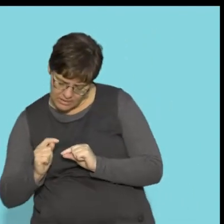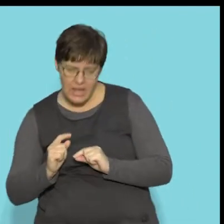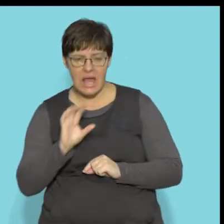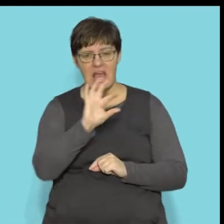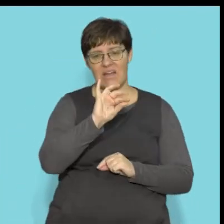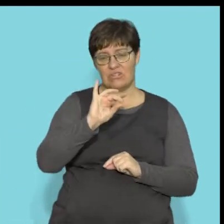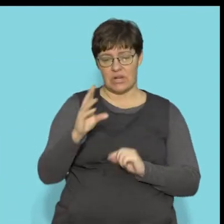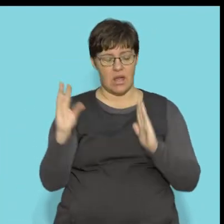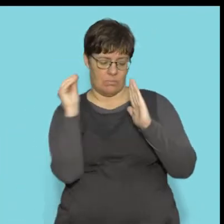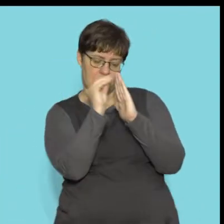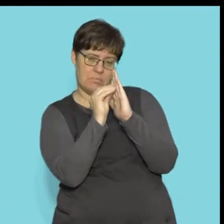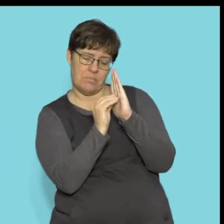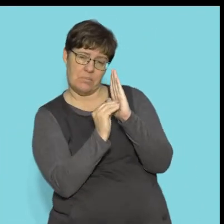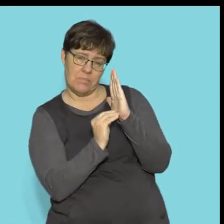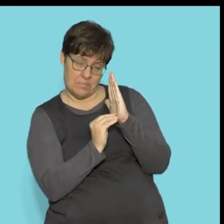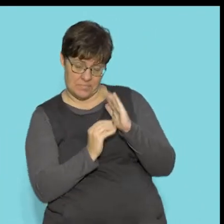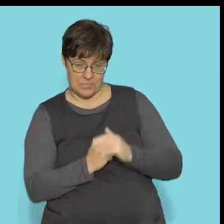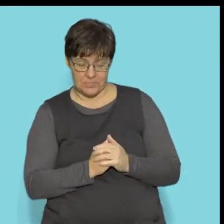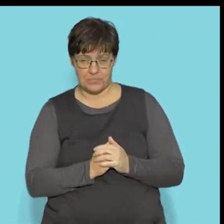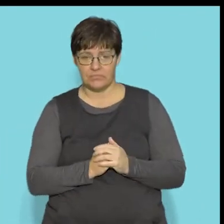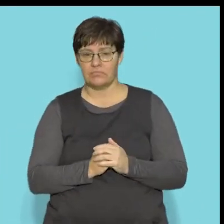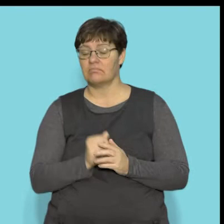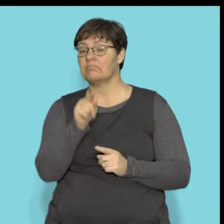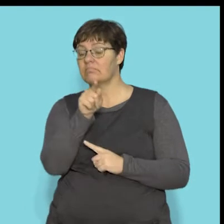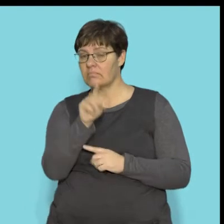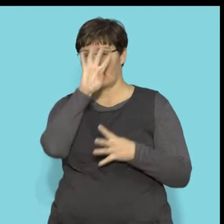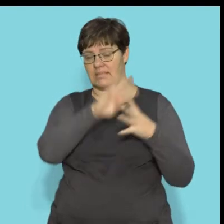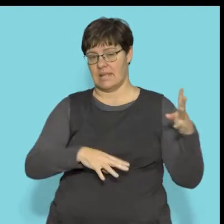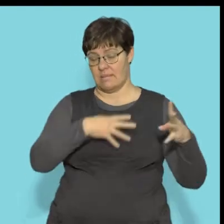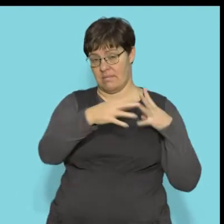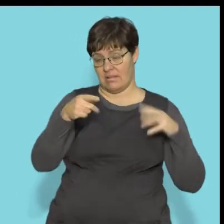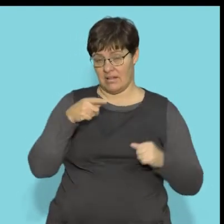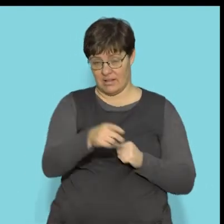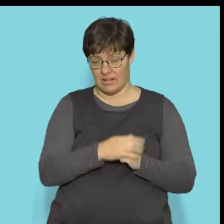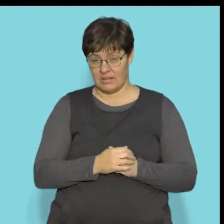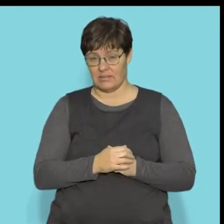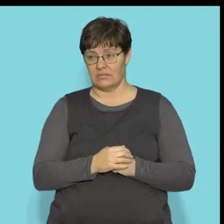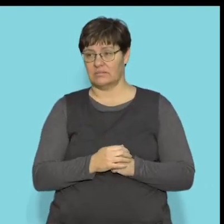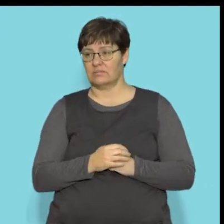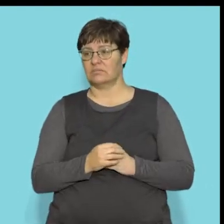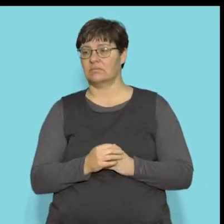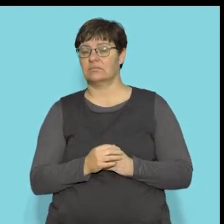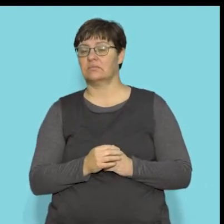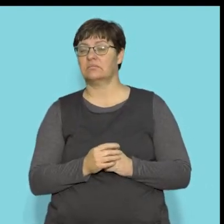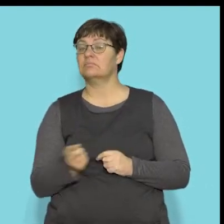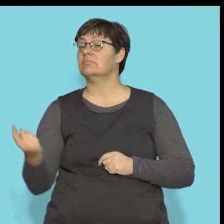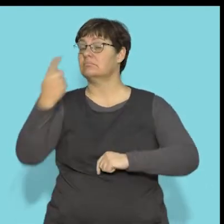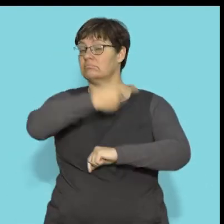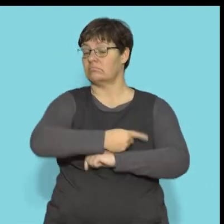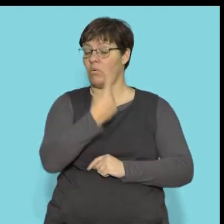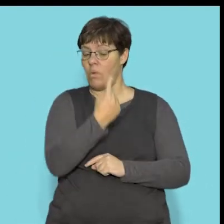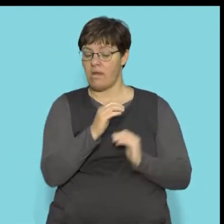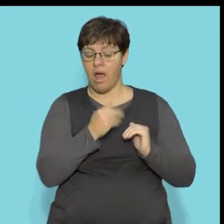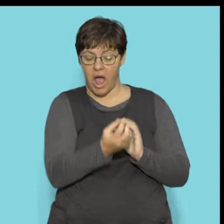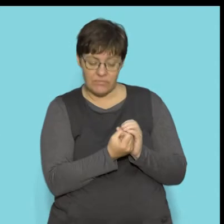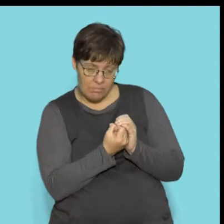she recorded her measurements. Here is the table. Day 1, after germination,